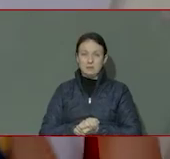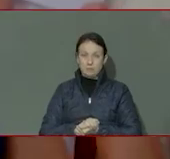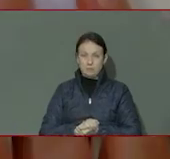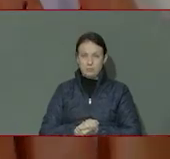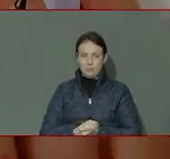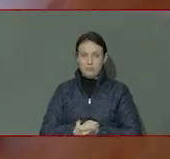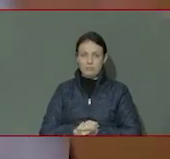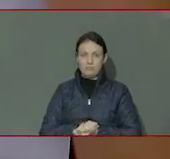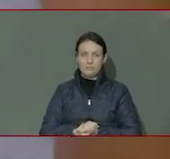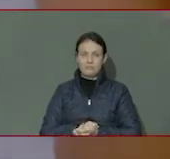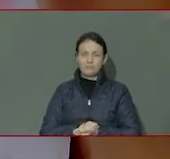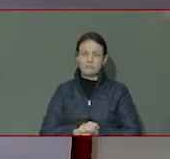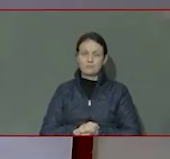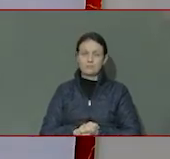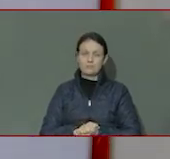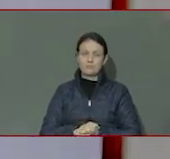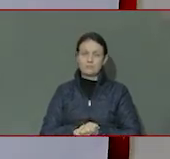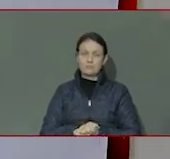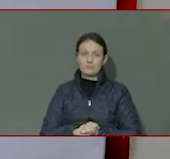Sorry.